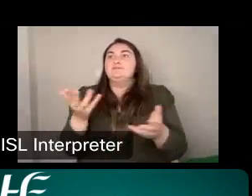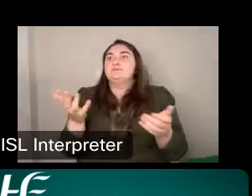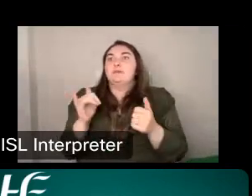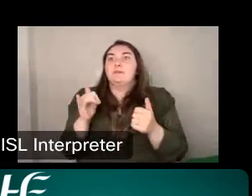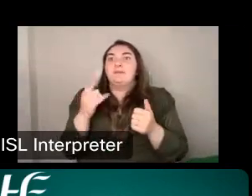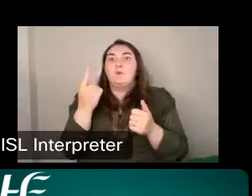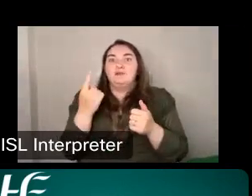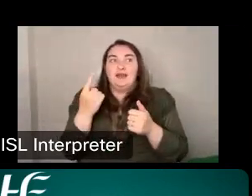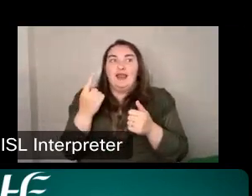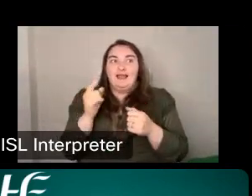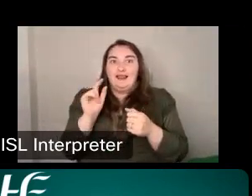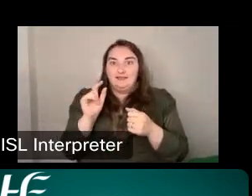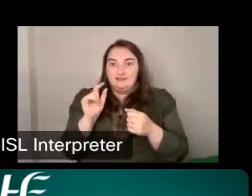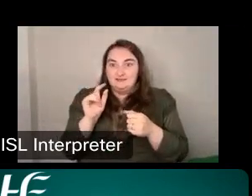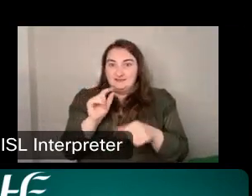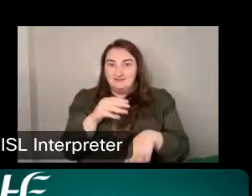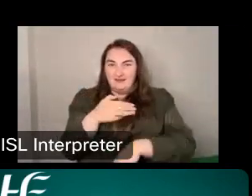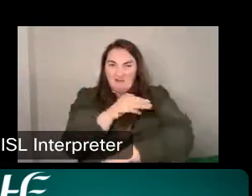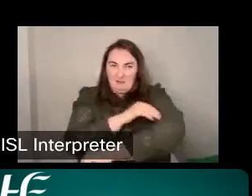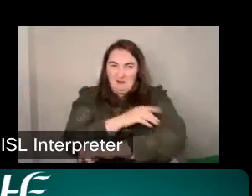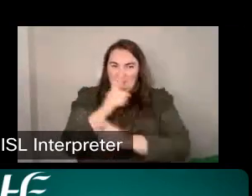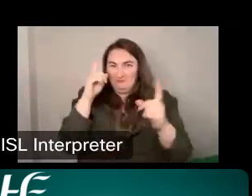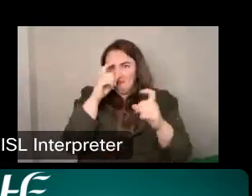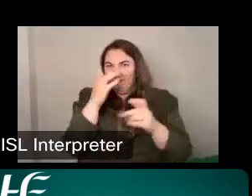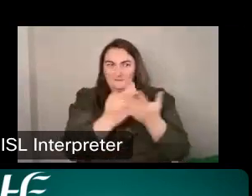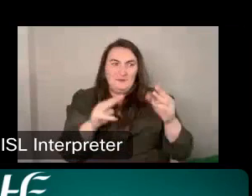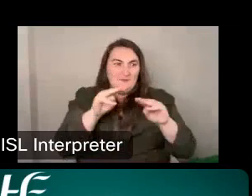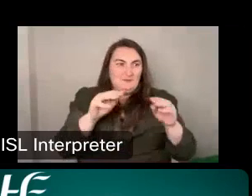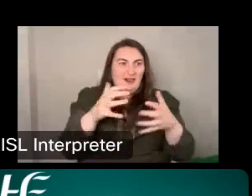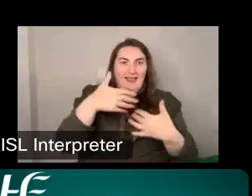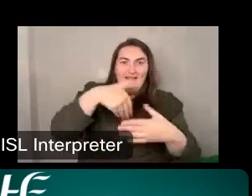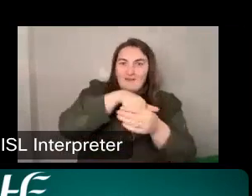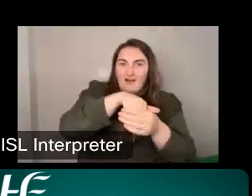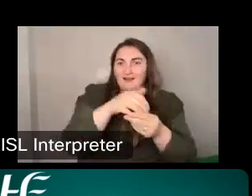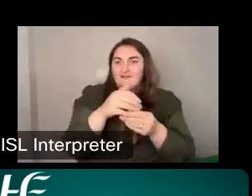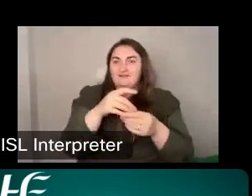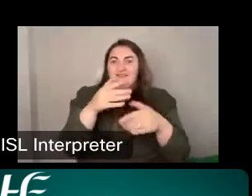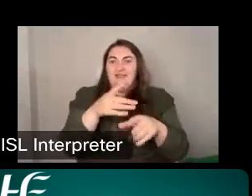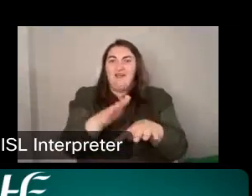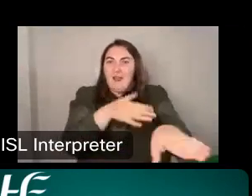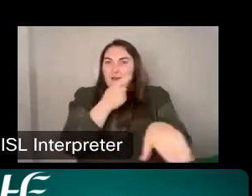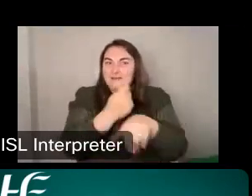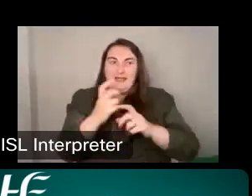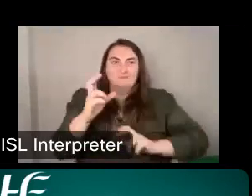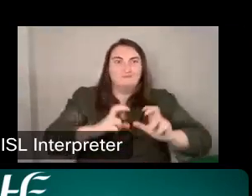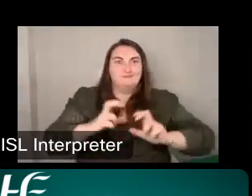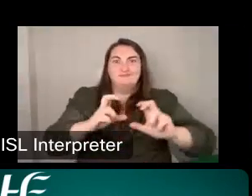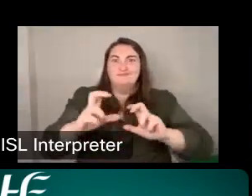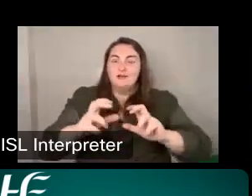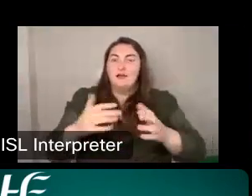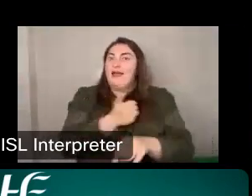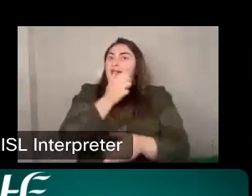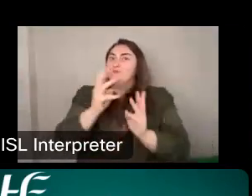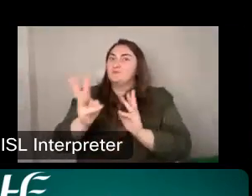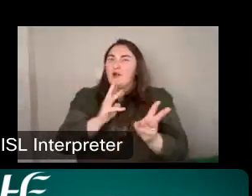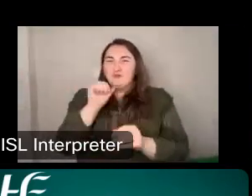of slightly wicked problems where there's a couple of people involved in a long-running issue or dispute at work that